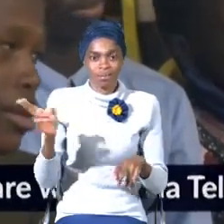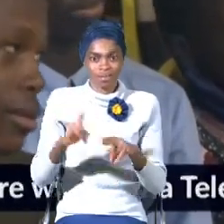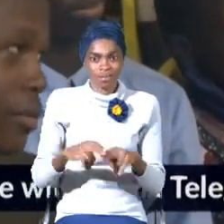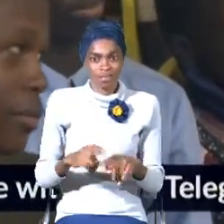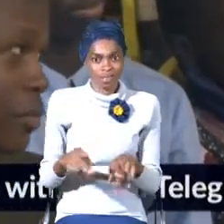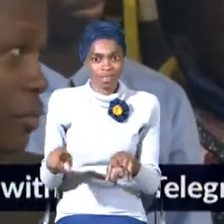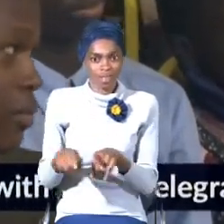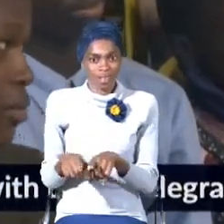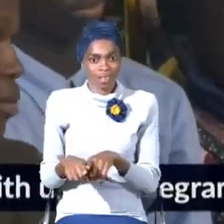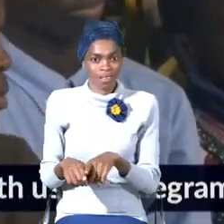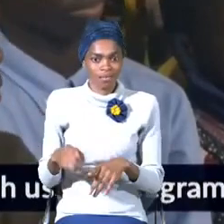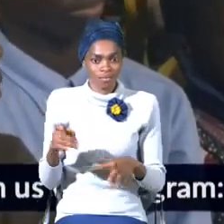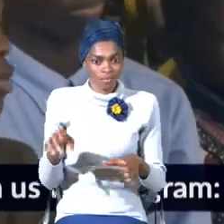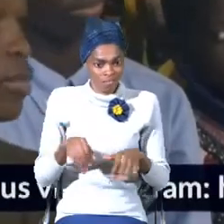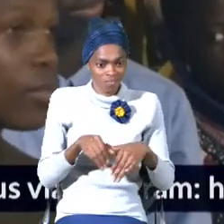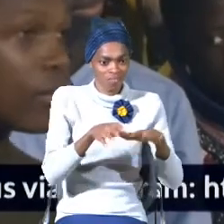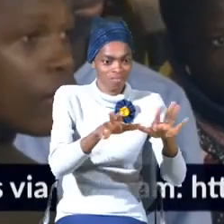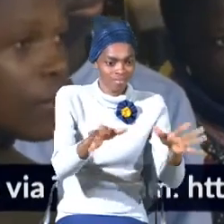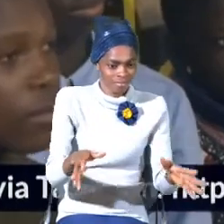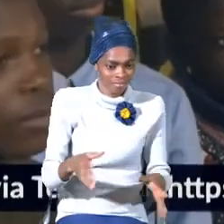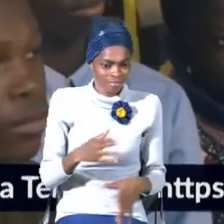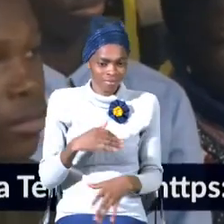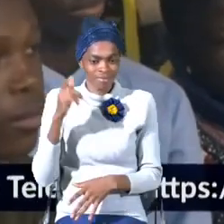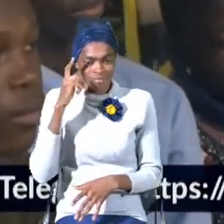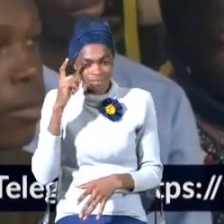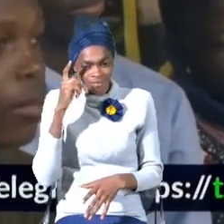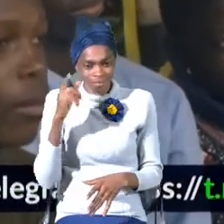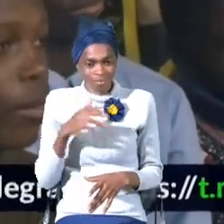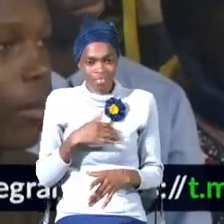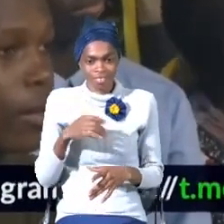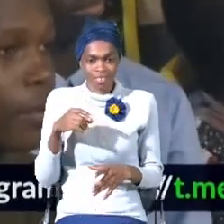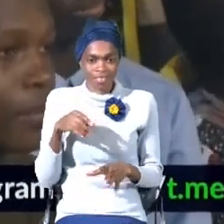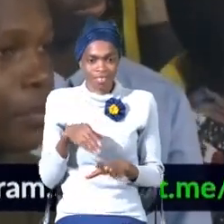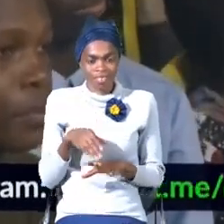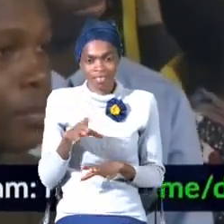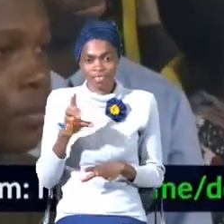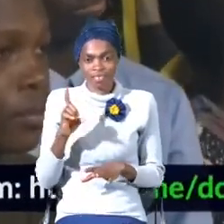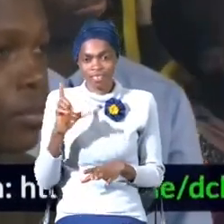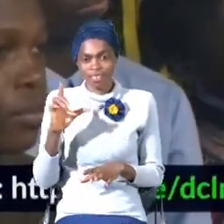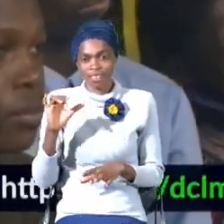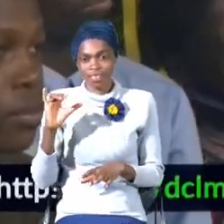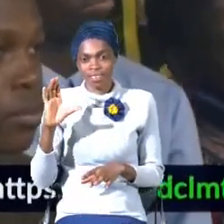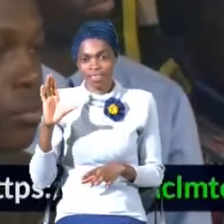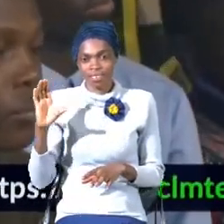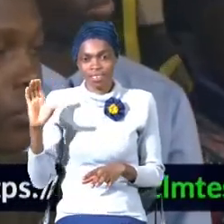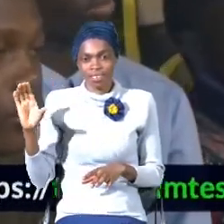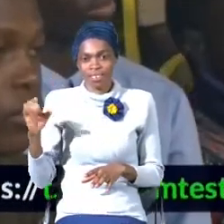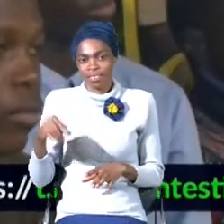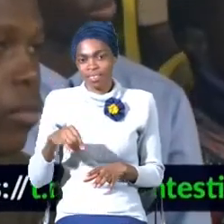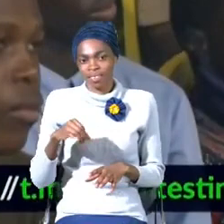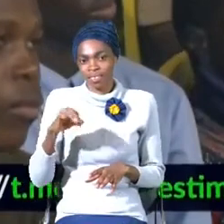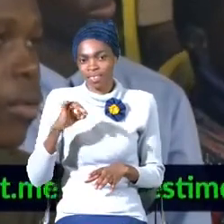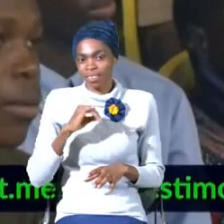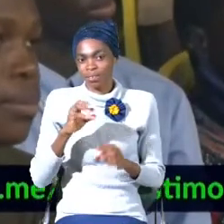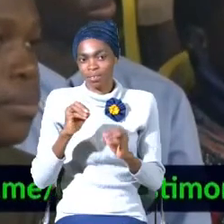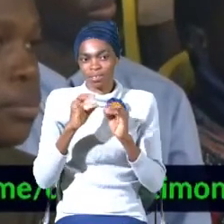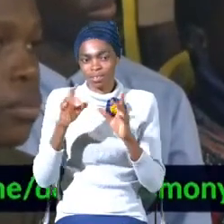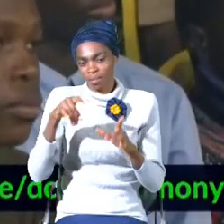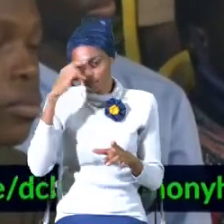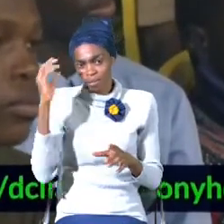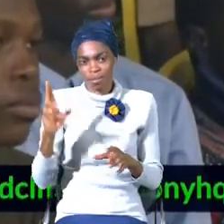youth success camp at DLICC. I was nothing because no one ever thought I would amount to be someone